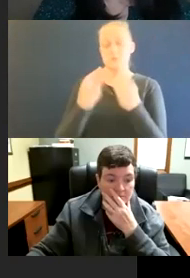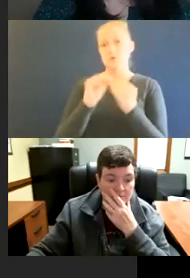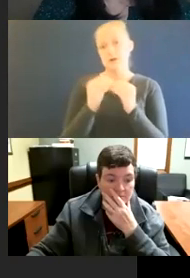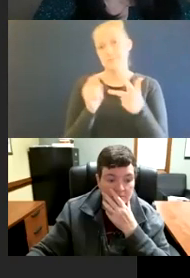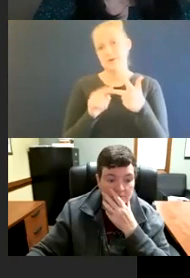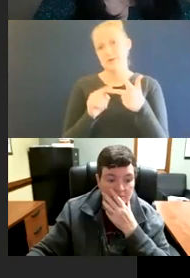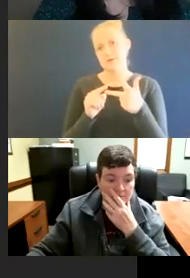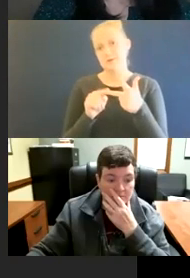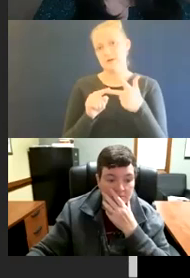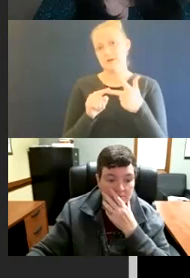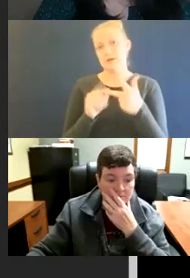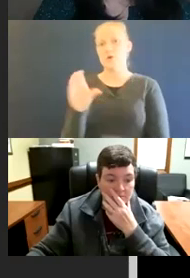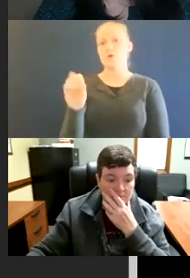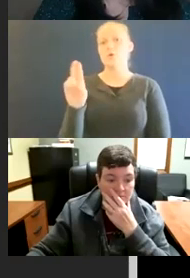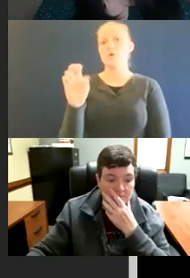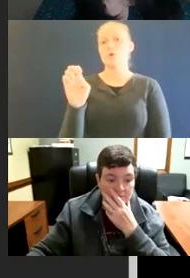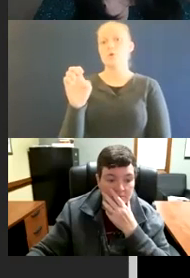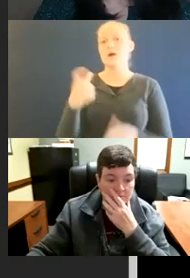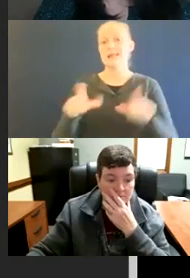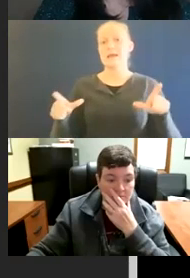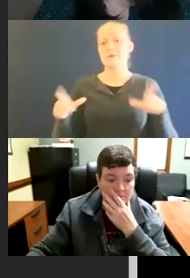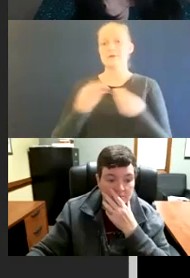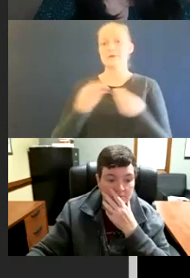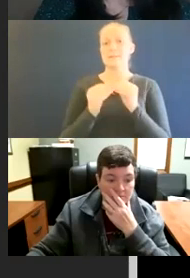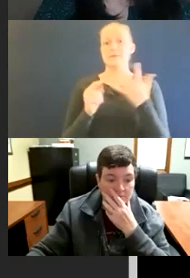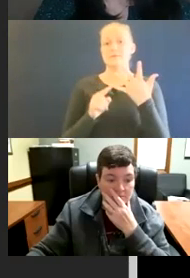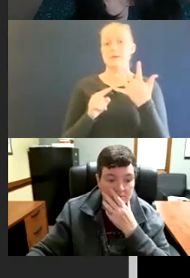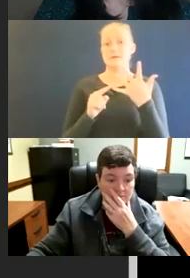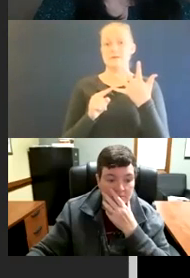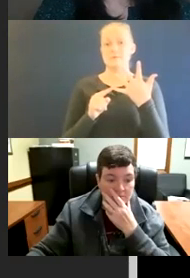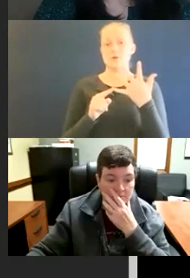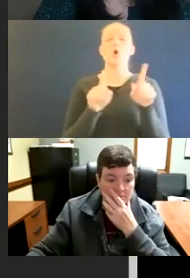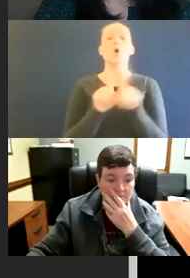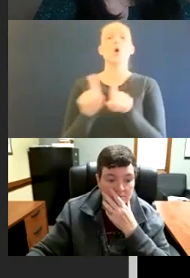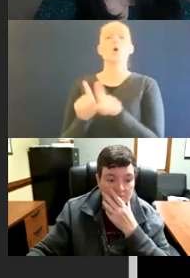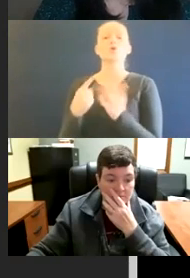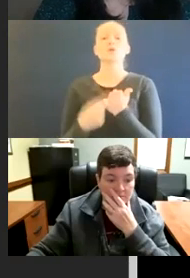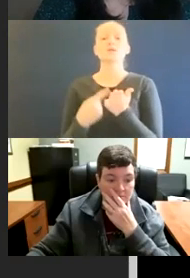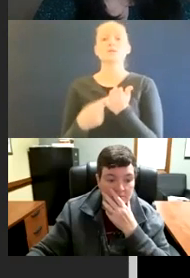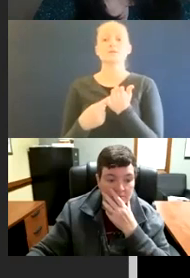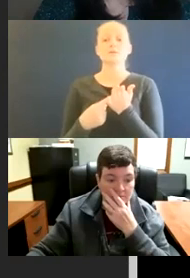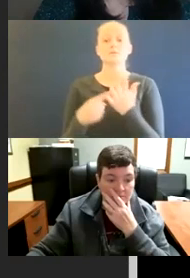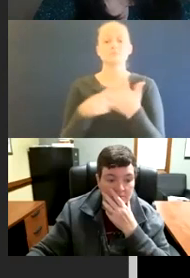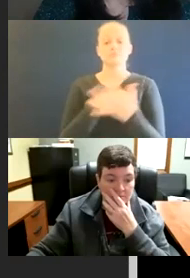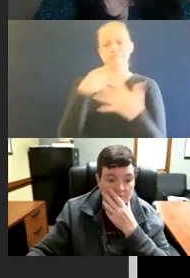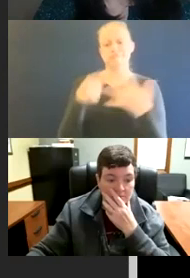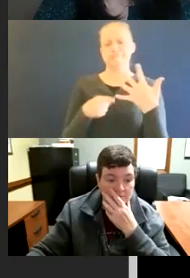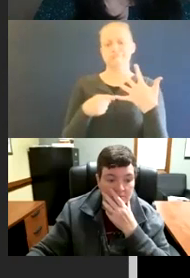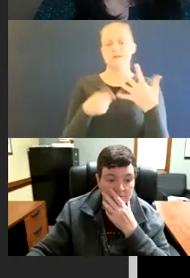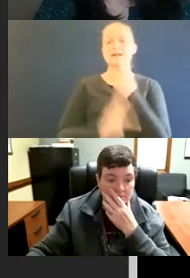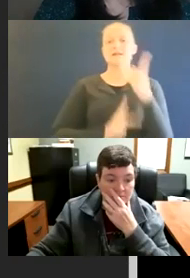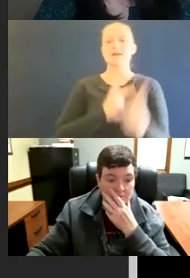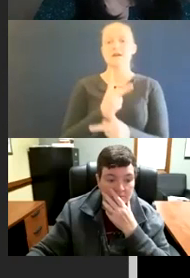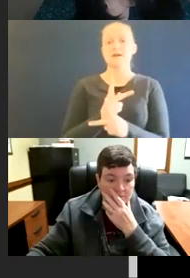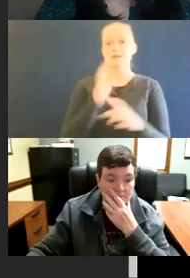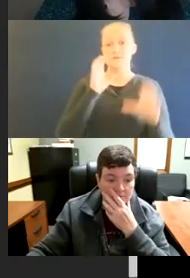which was number 5. And we talked about respecting multimodal communication. But as you can see, this goes more into